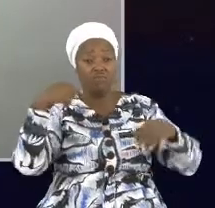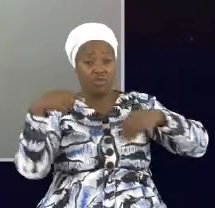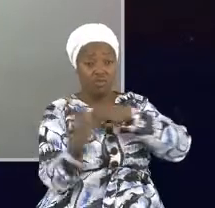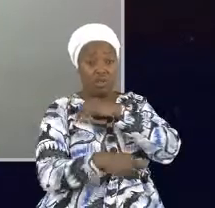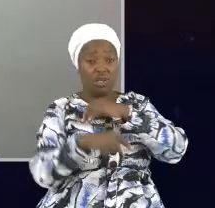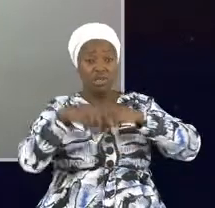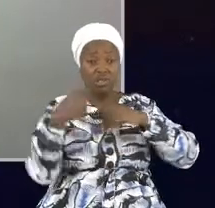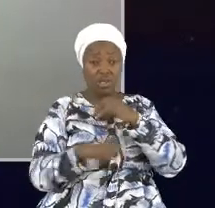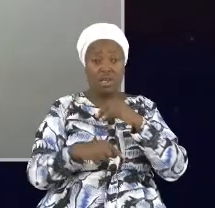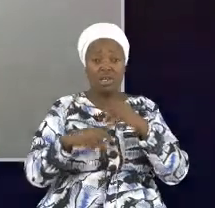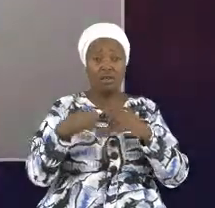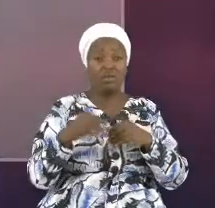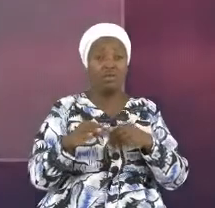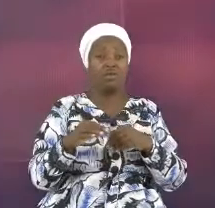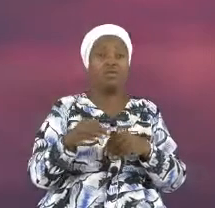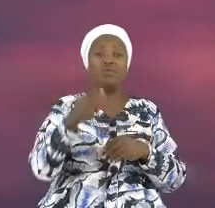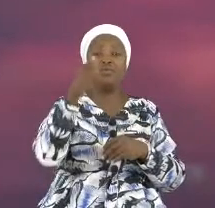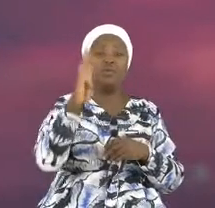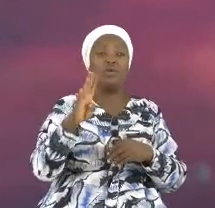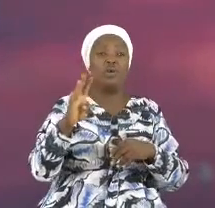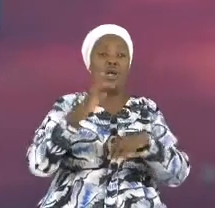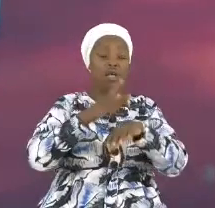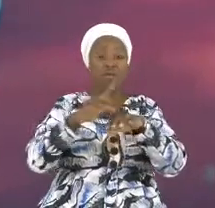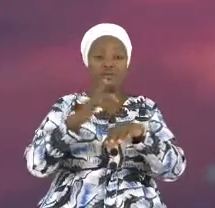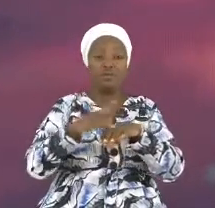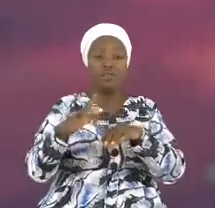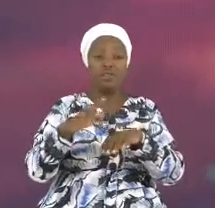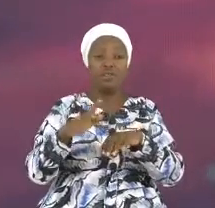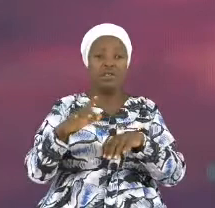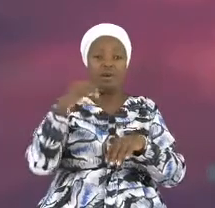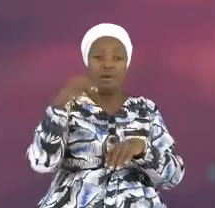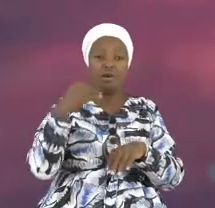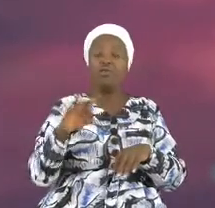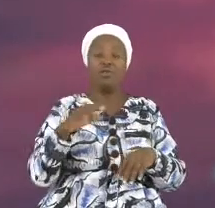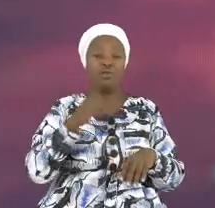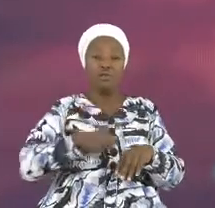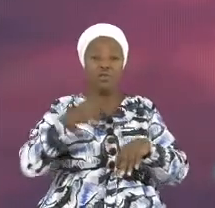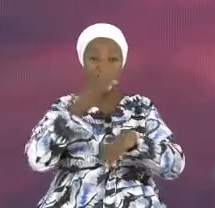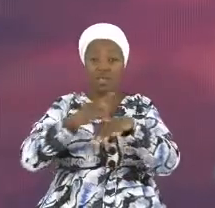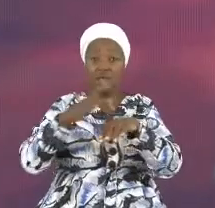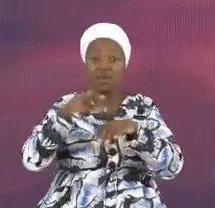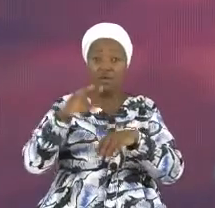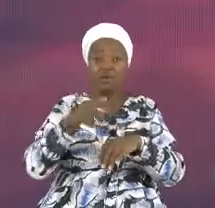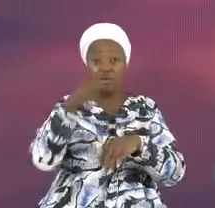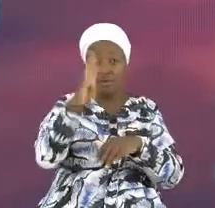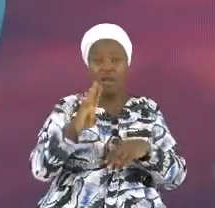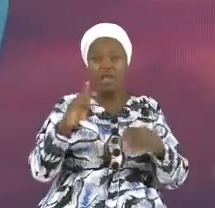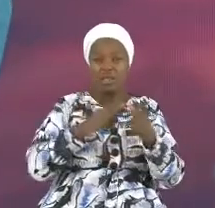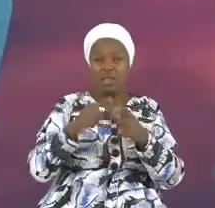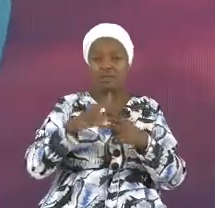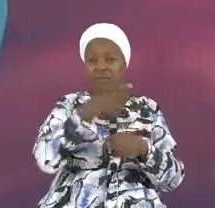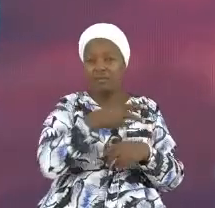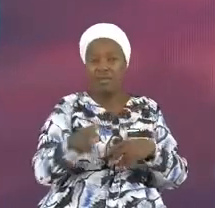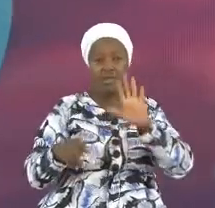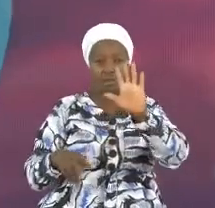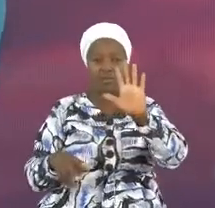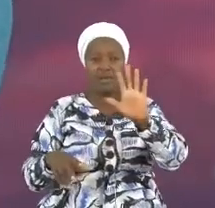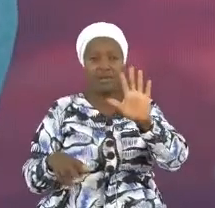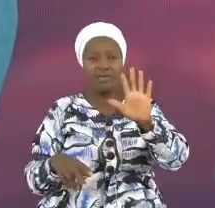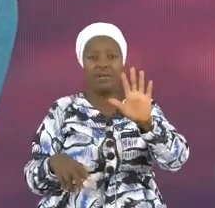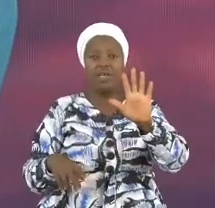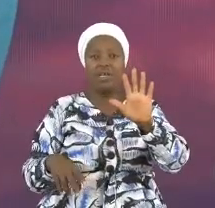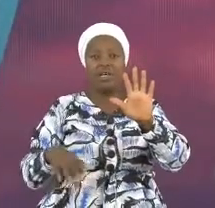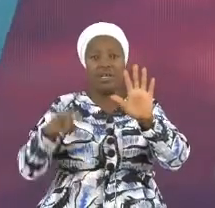and afflicted. Verse 5, "But he was wounded for our